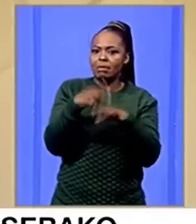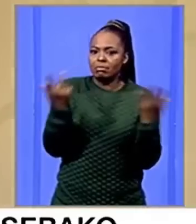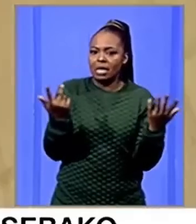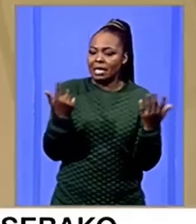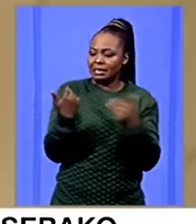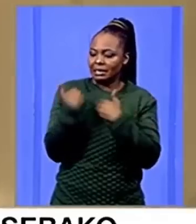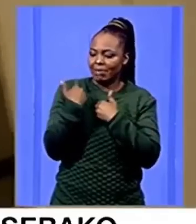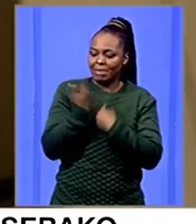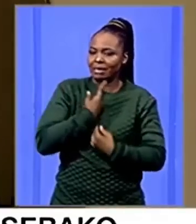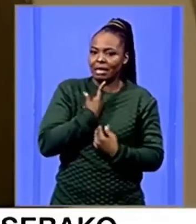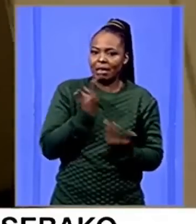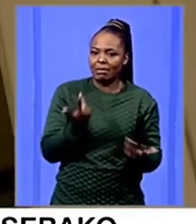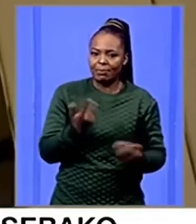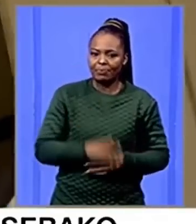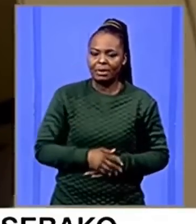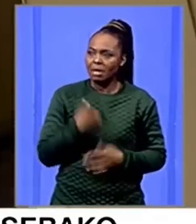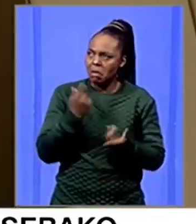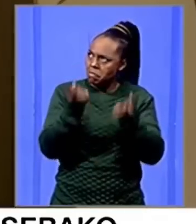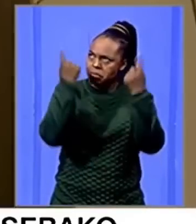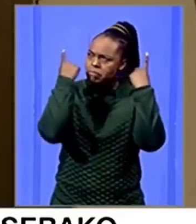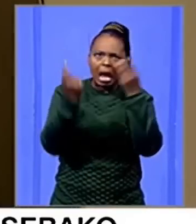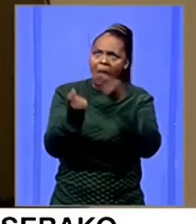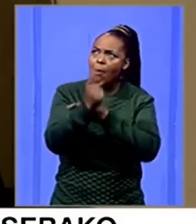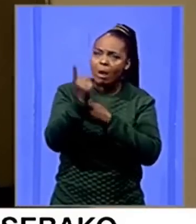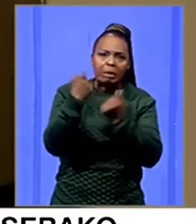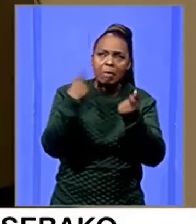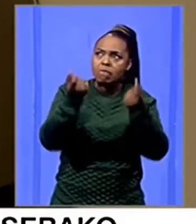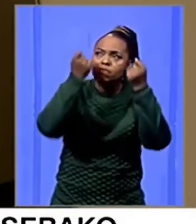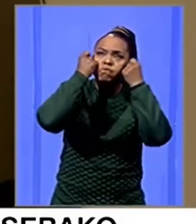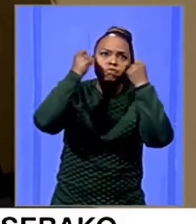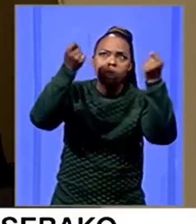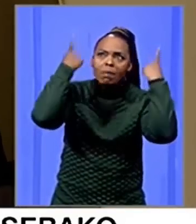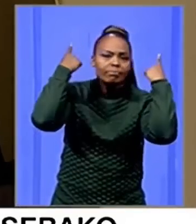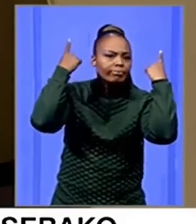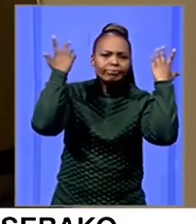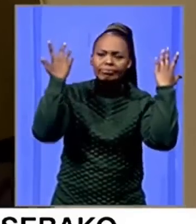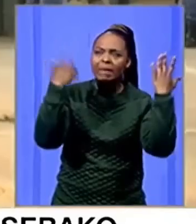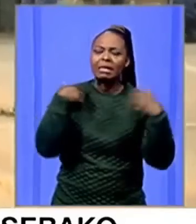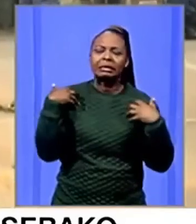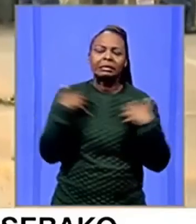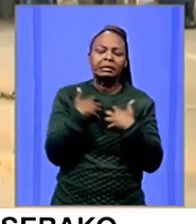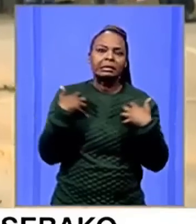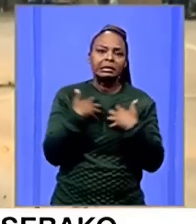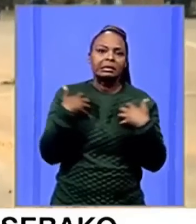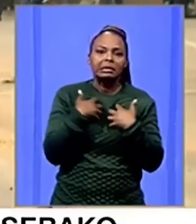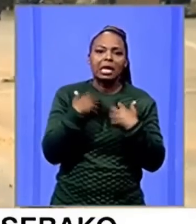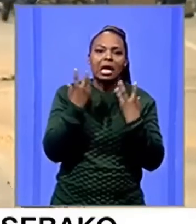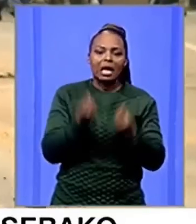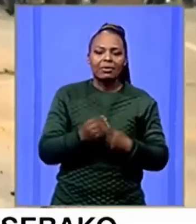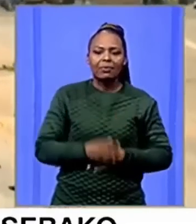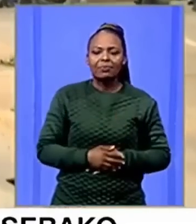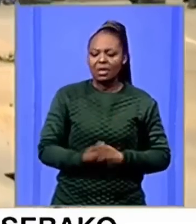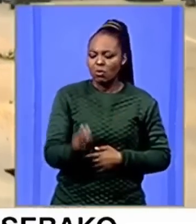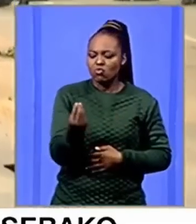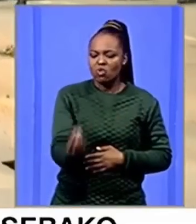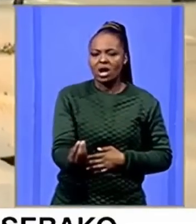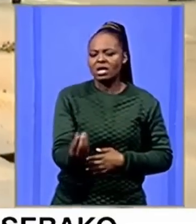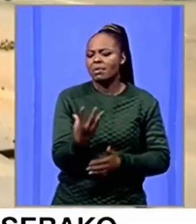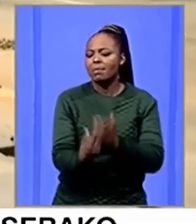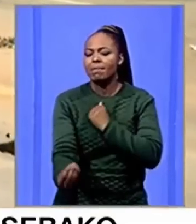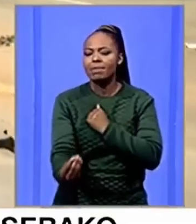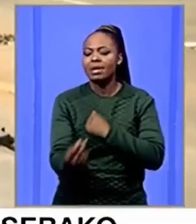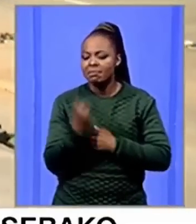couldn't understand what was going on, what was happening. So it left me very, very traumatized. Letsholo patlo la ngwana yo timetseng le